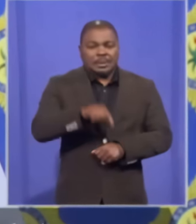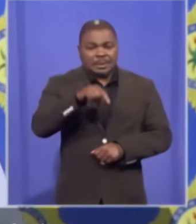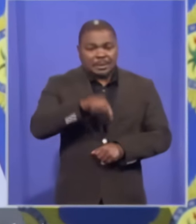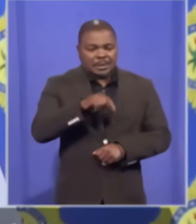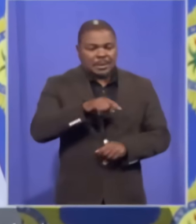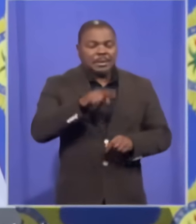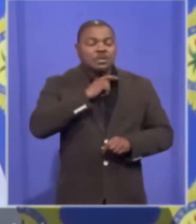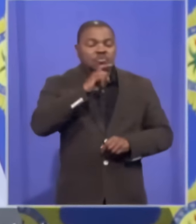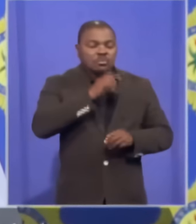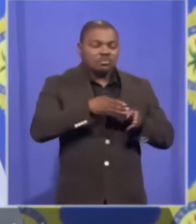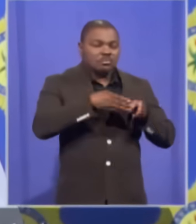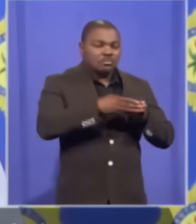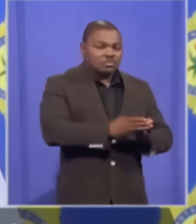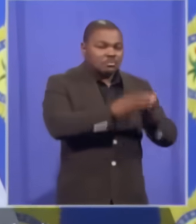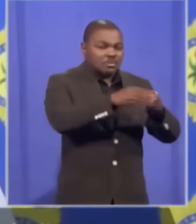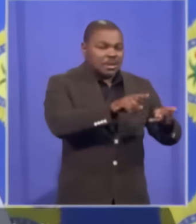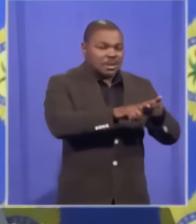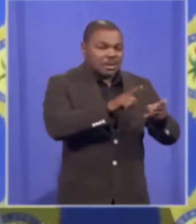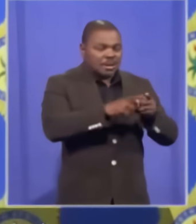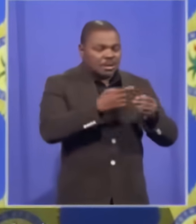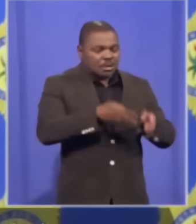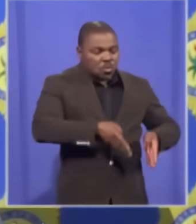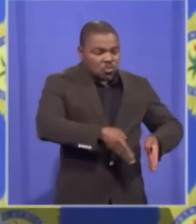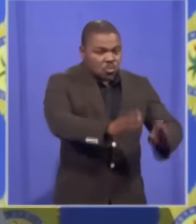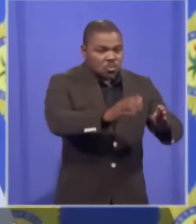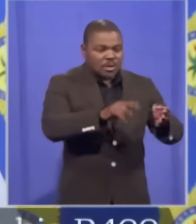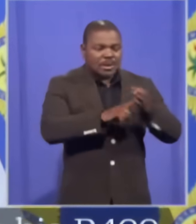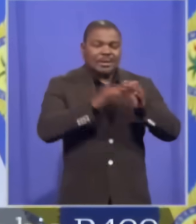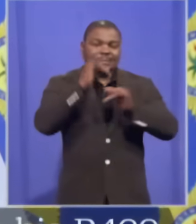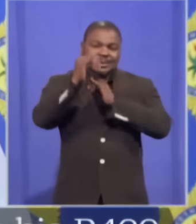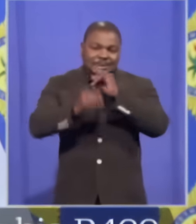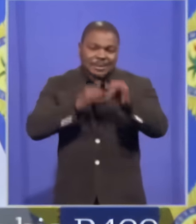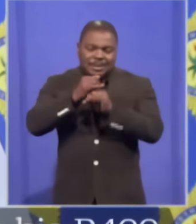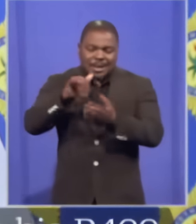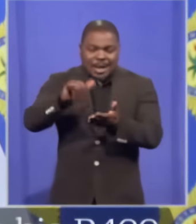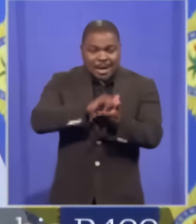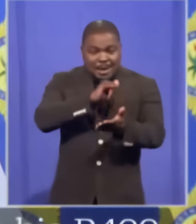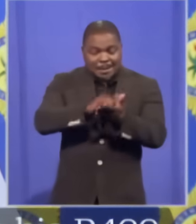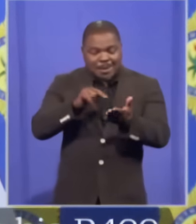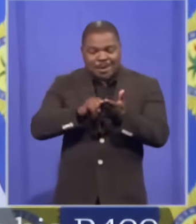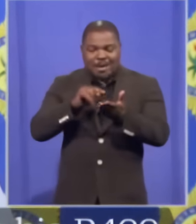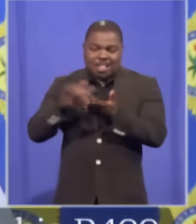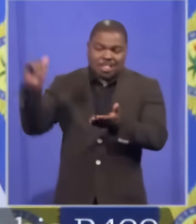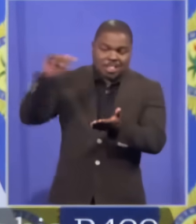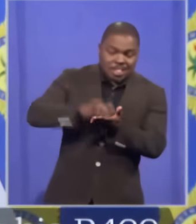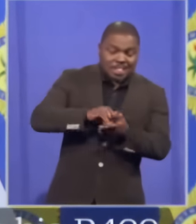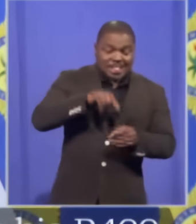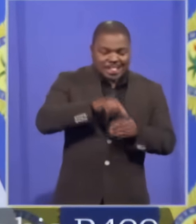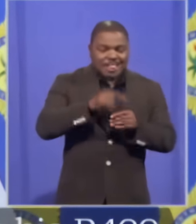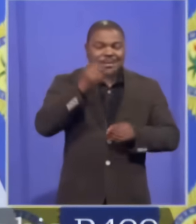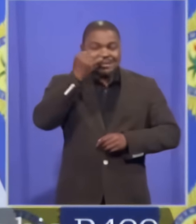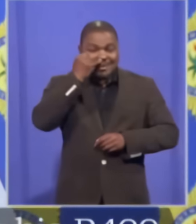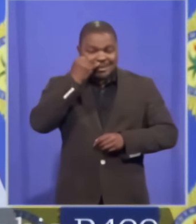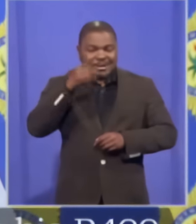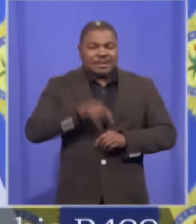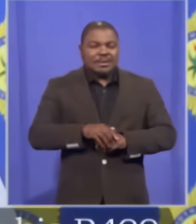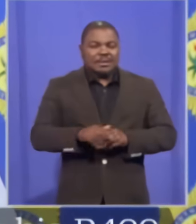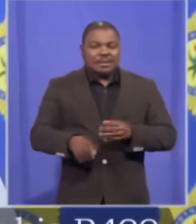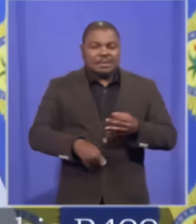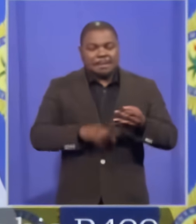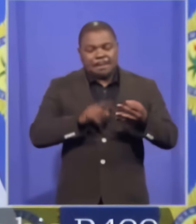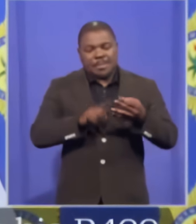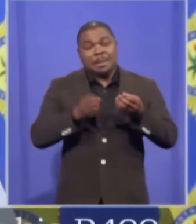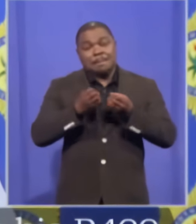land ports, they also come via our international airports, and to an